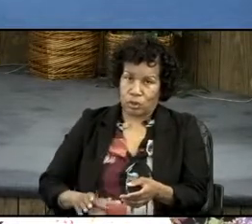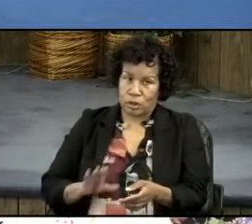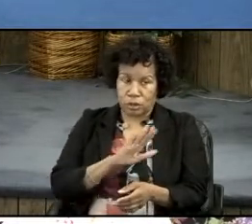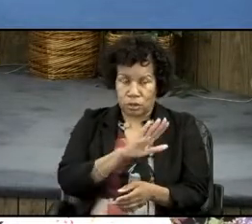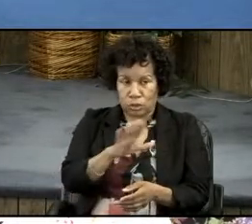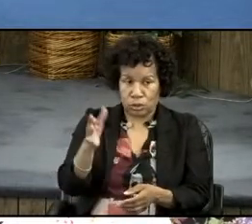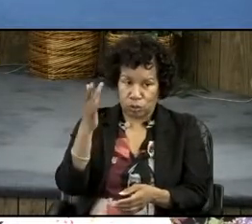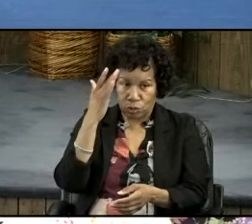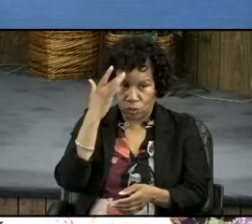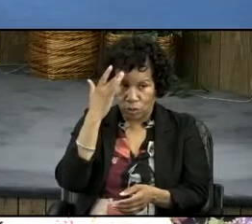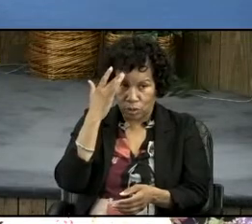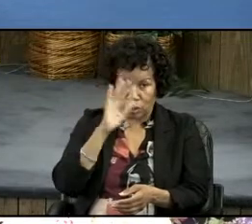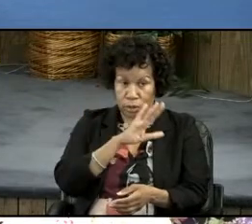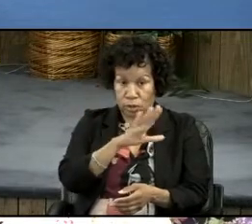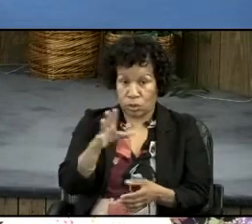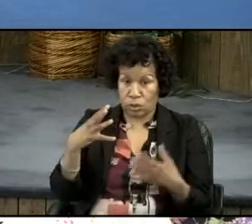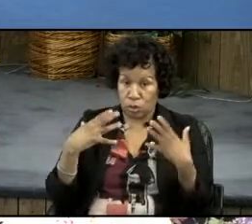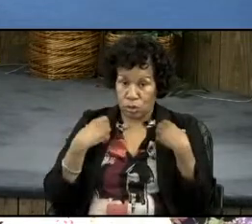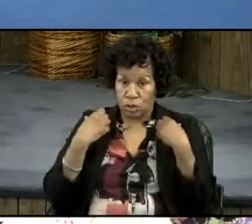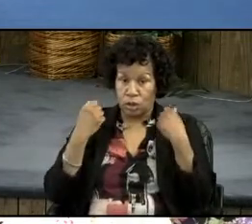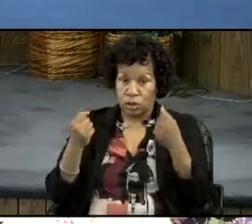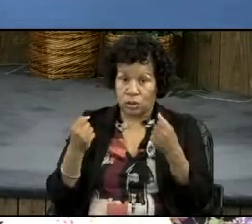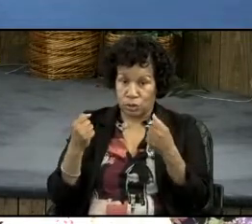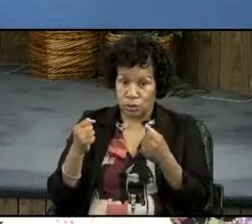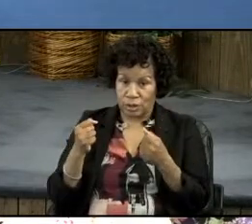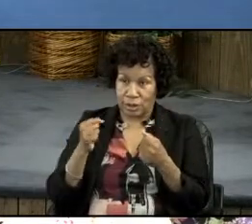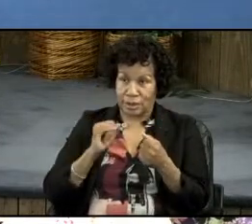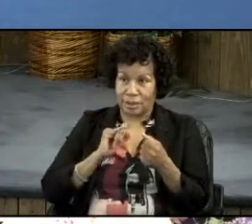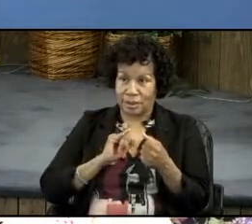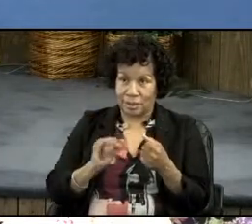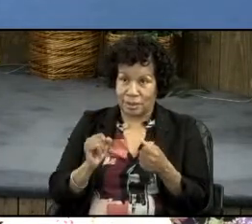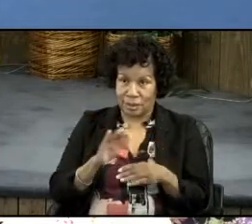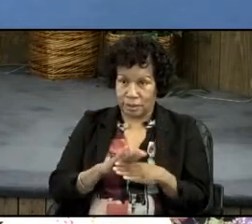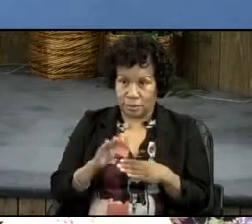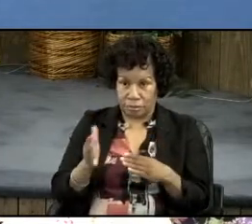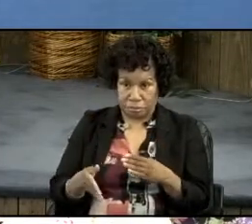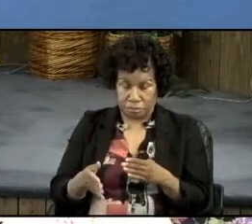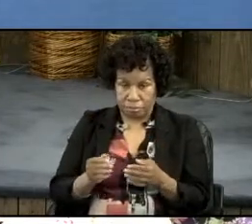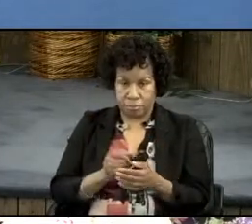Now, the Lord knows you ain't got no strength.